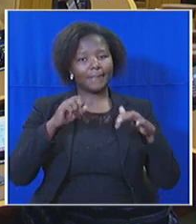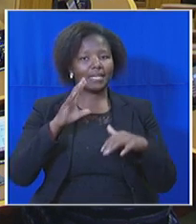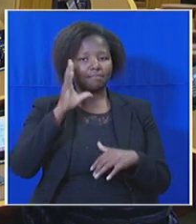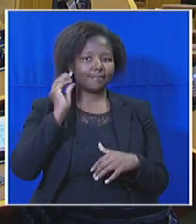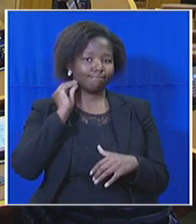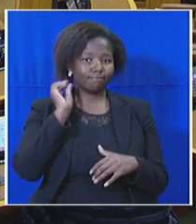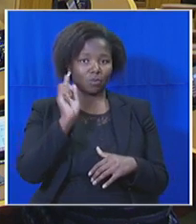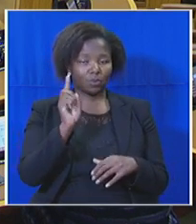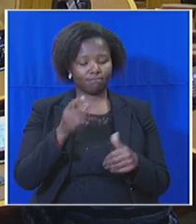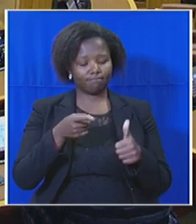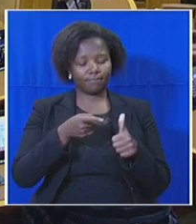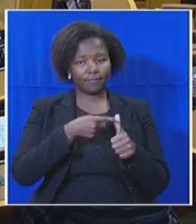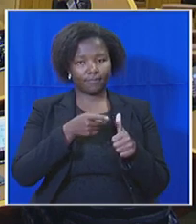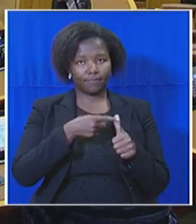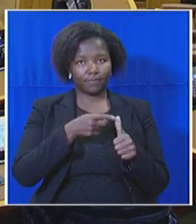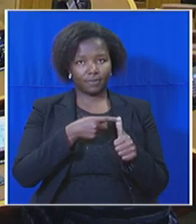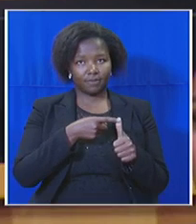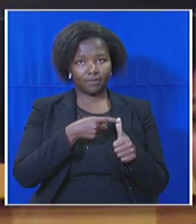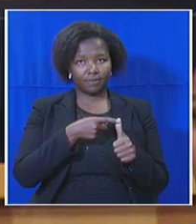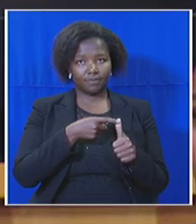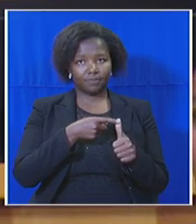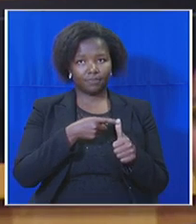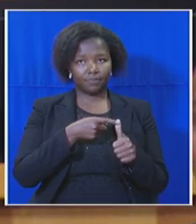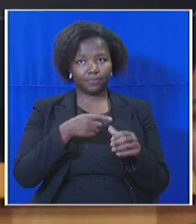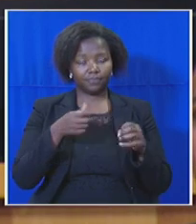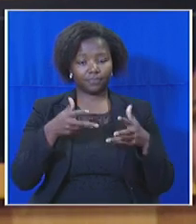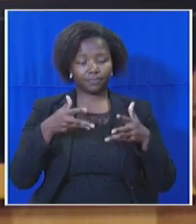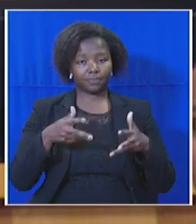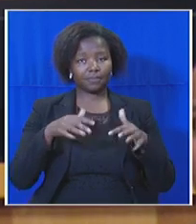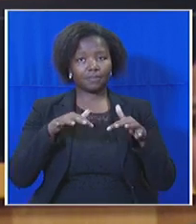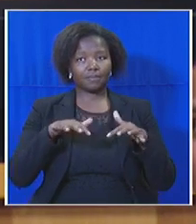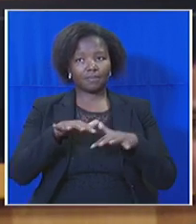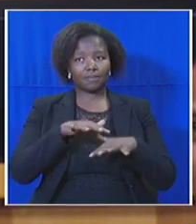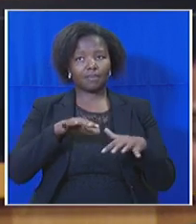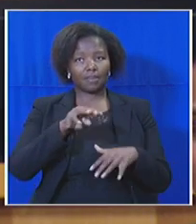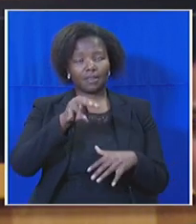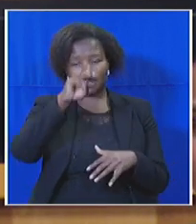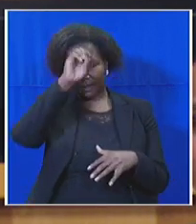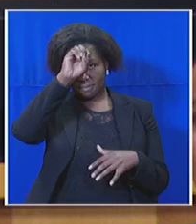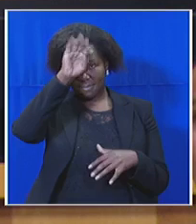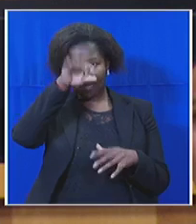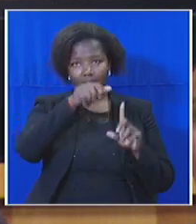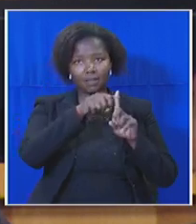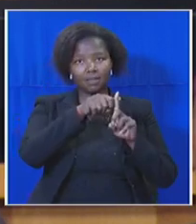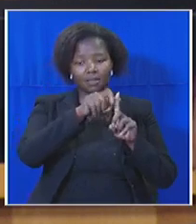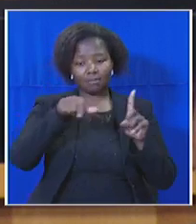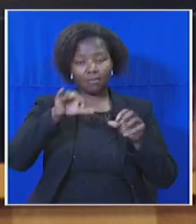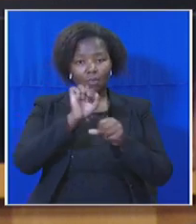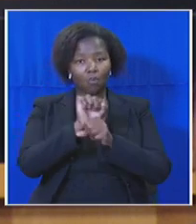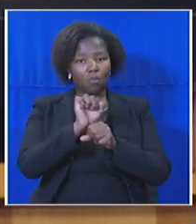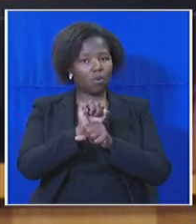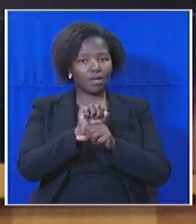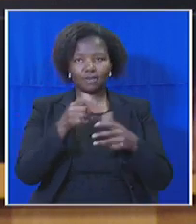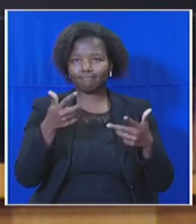1, the slow pace in improving the living conditions of Marikana mine workers. 2,